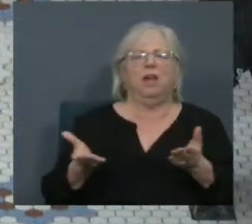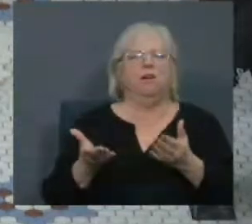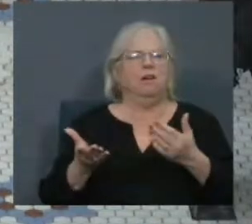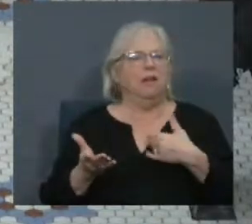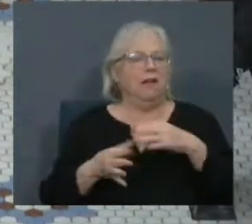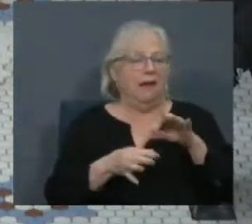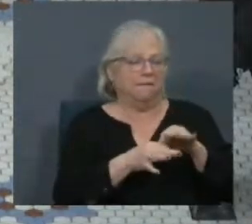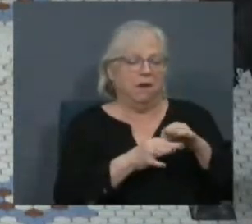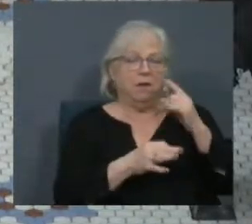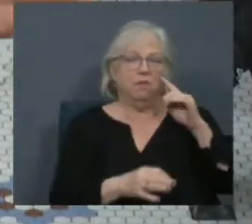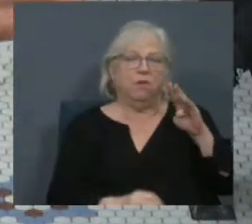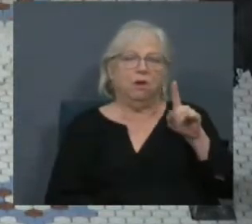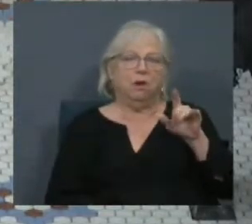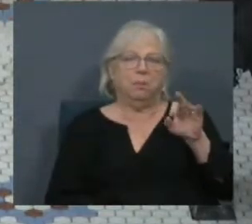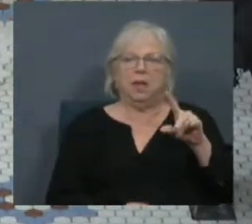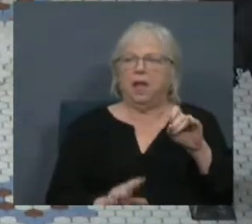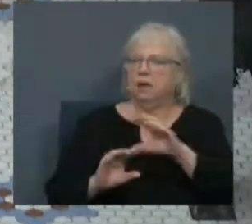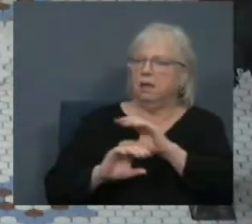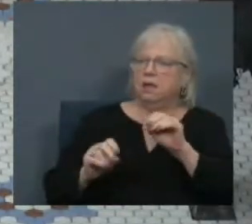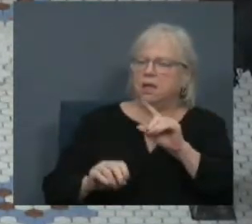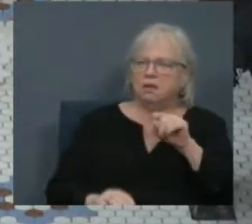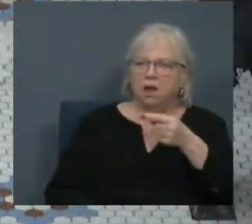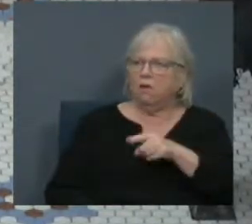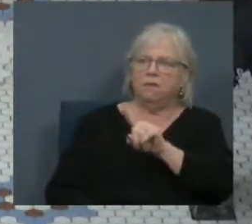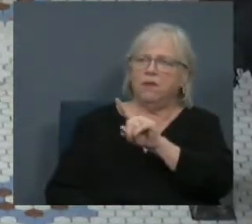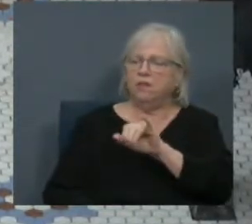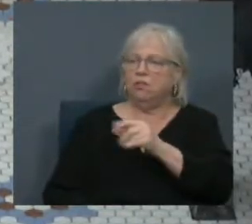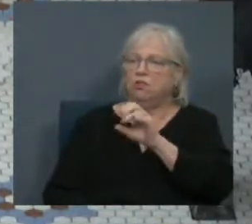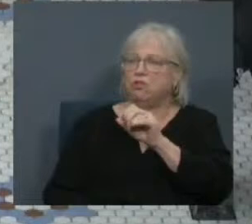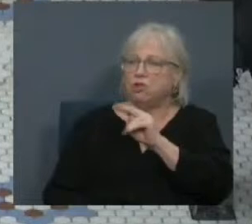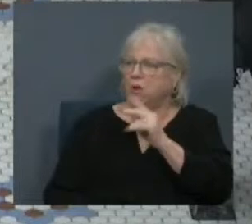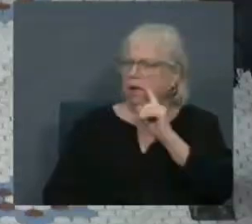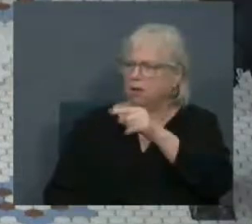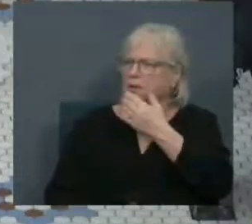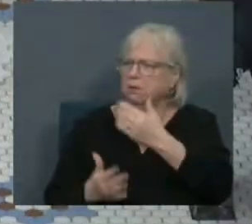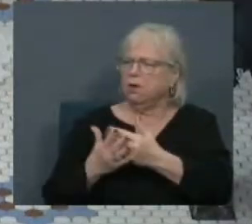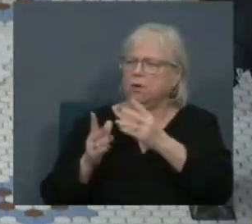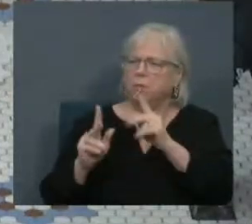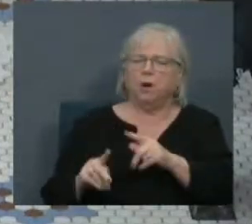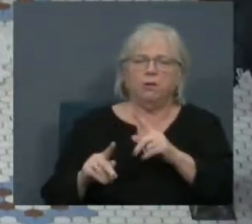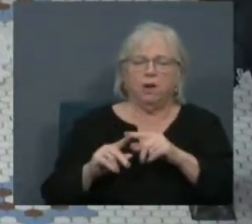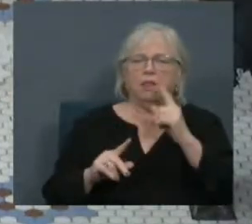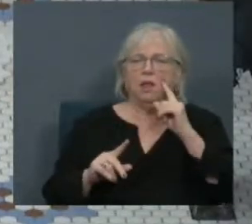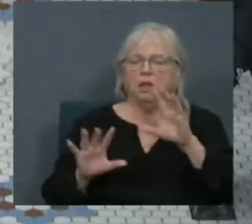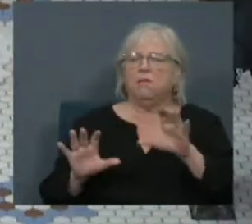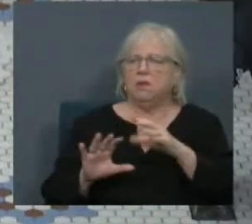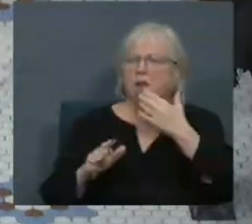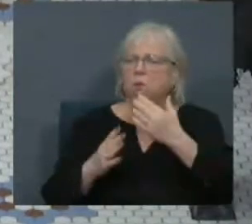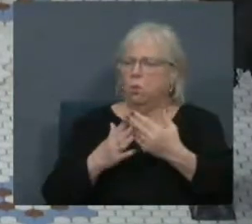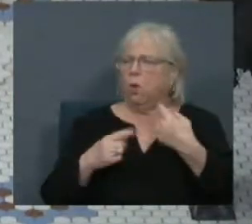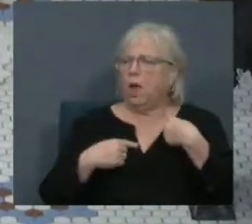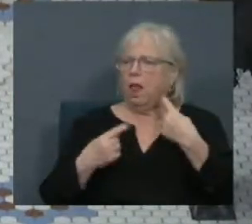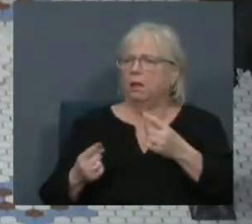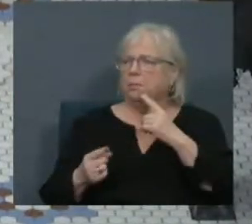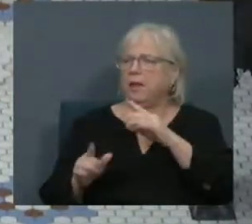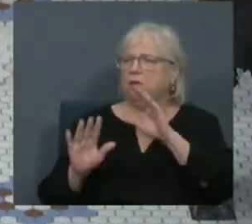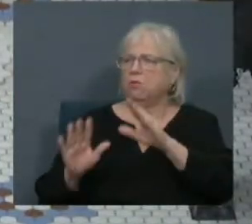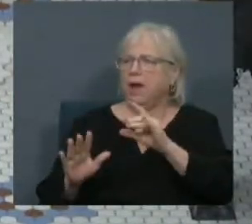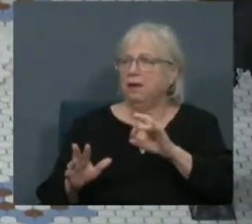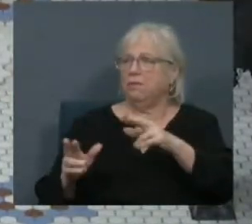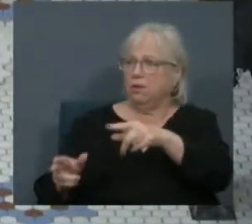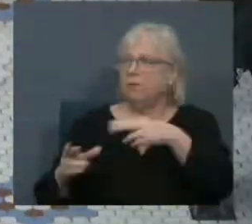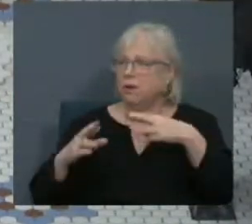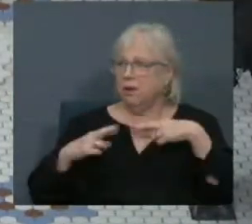voted for Blake. No offense, Joan. I think you're a good person. I think you've done well. It'd be great if you'd